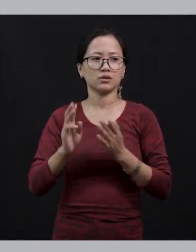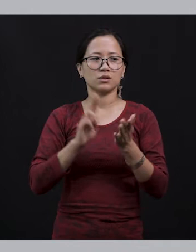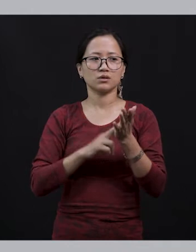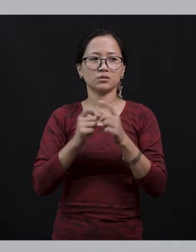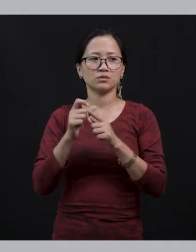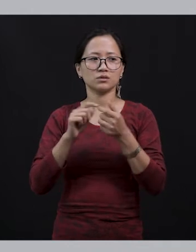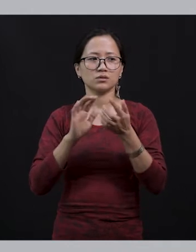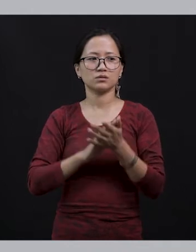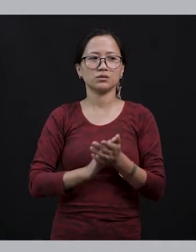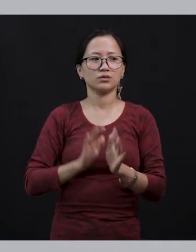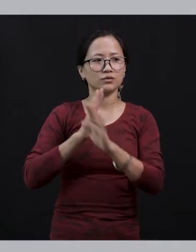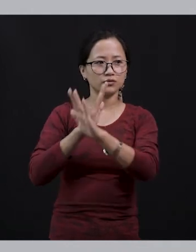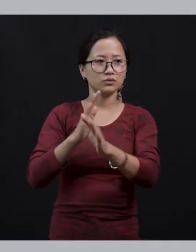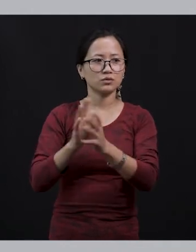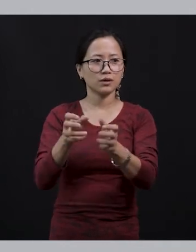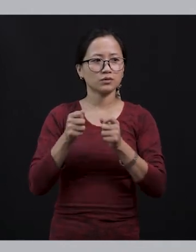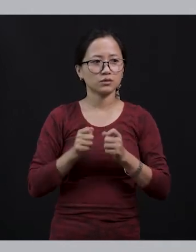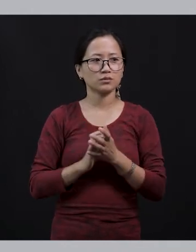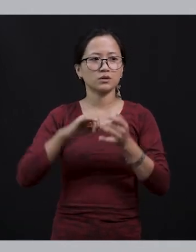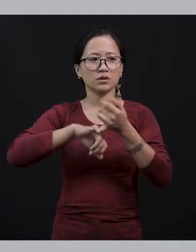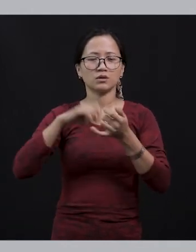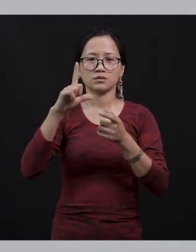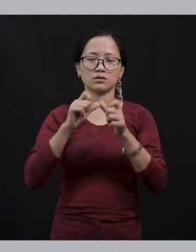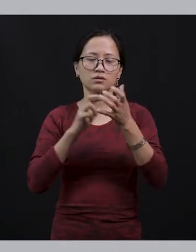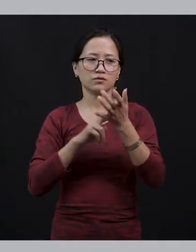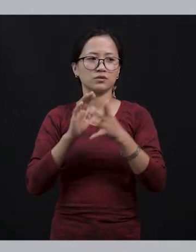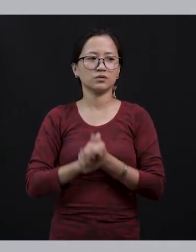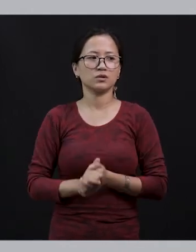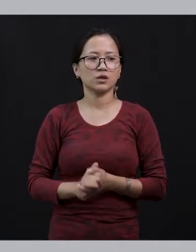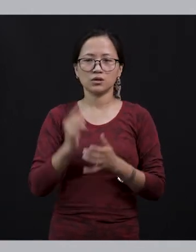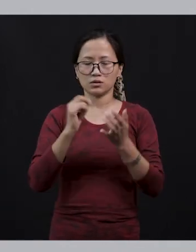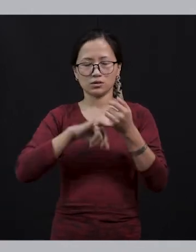as sultan because he was a slave. But he